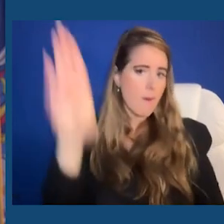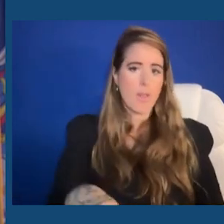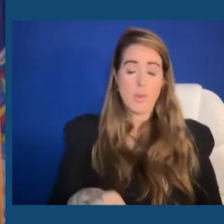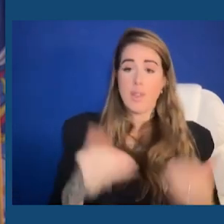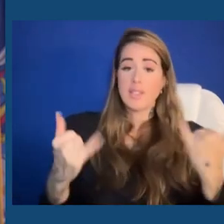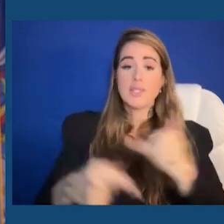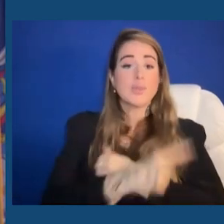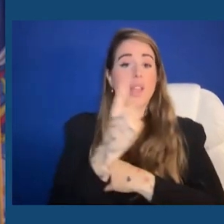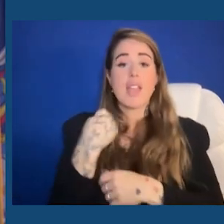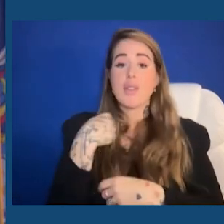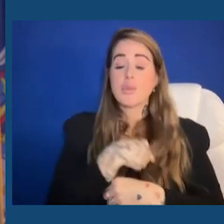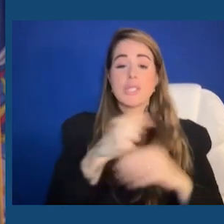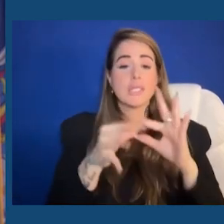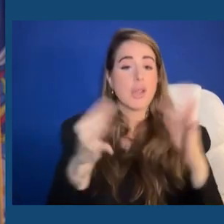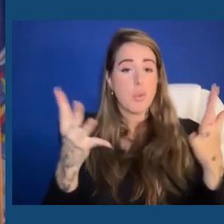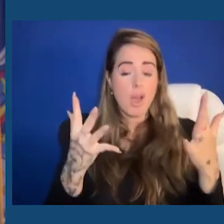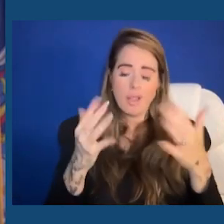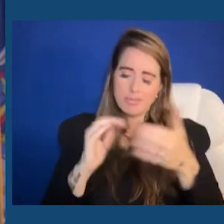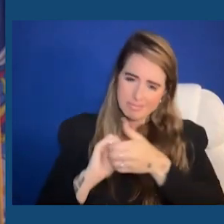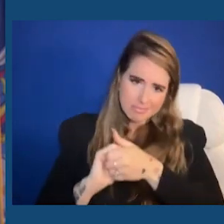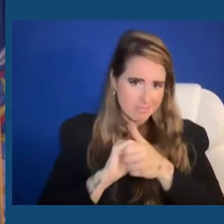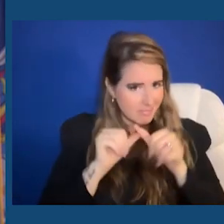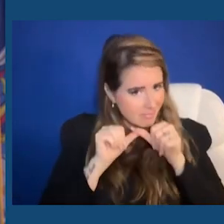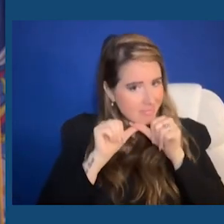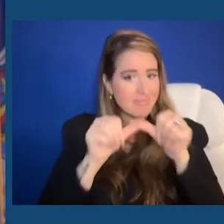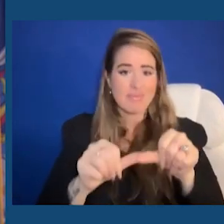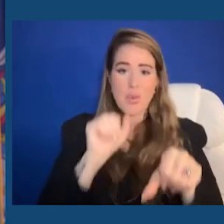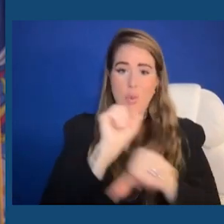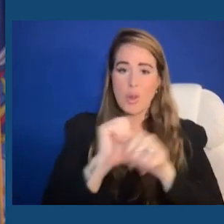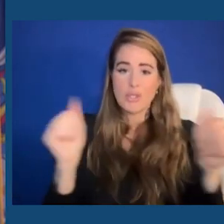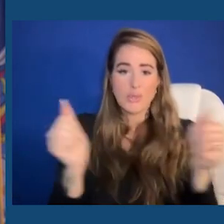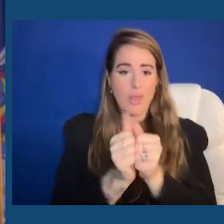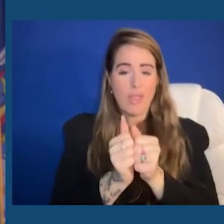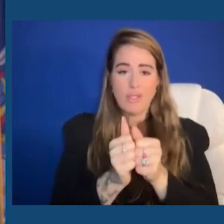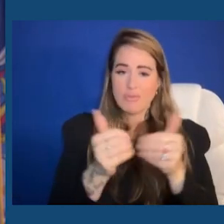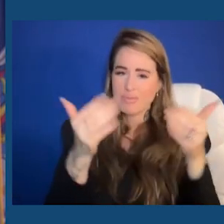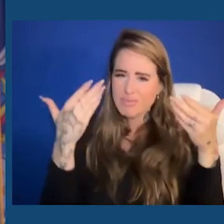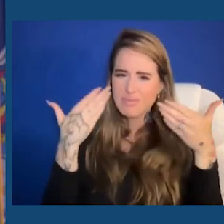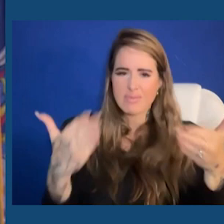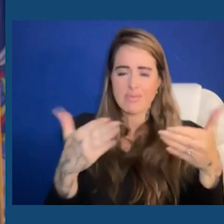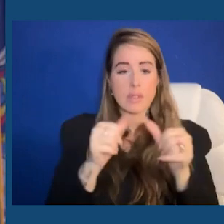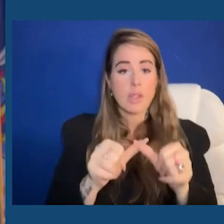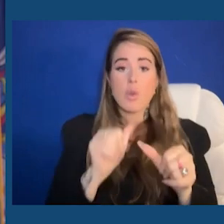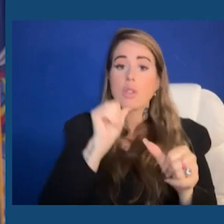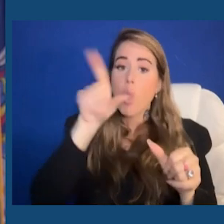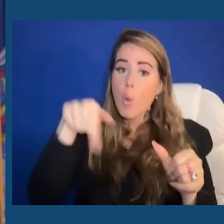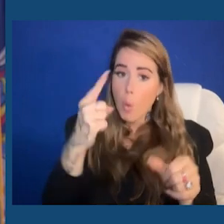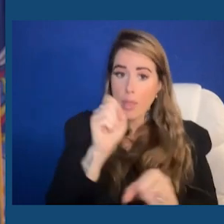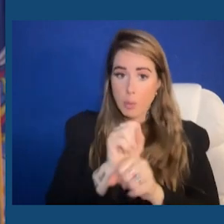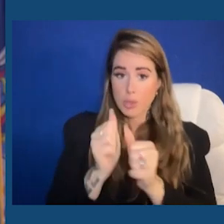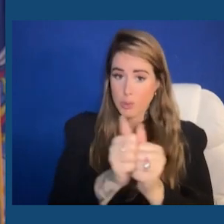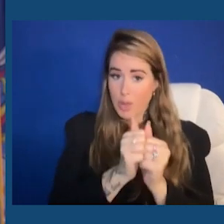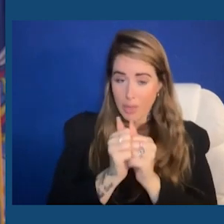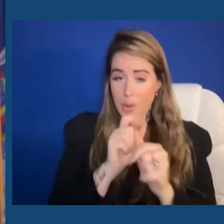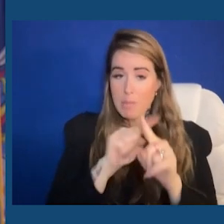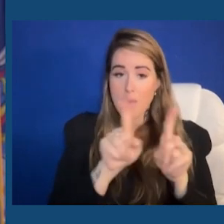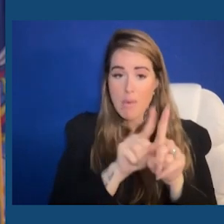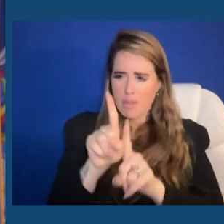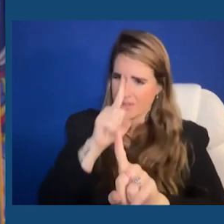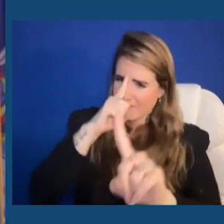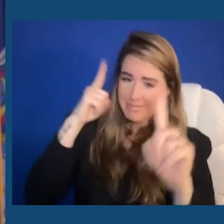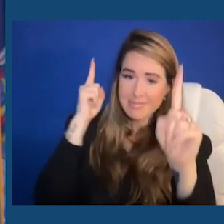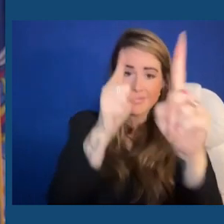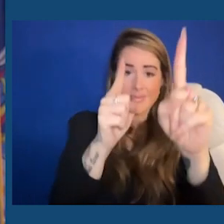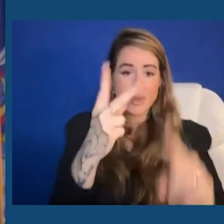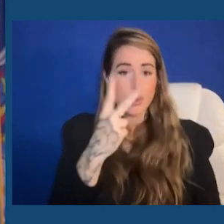to work together. Let's continue to not just work together, but work together towards a better New York State